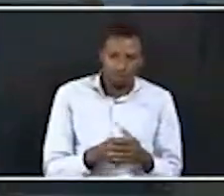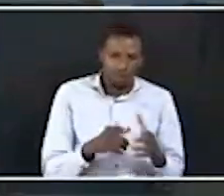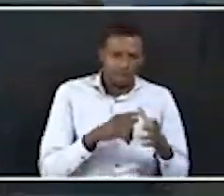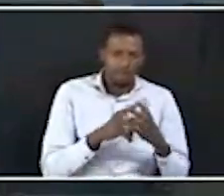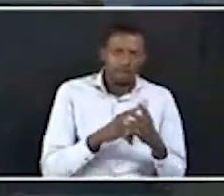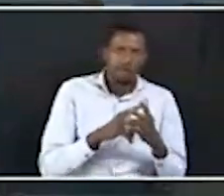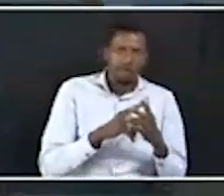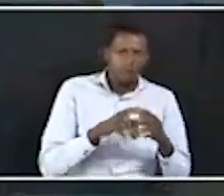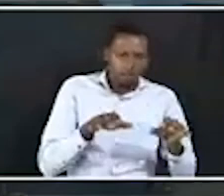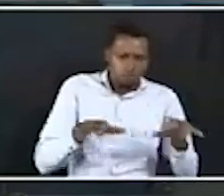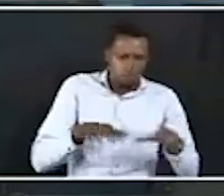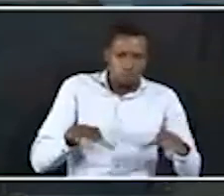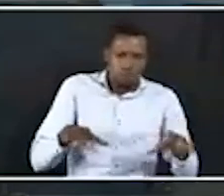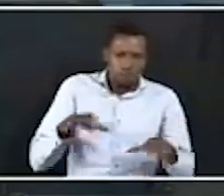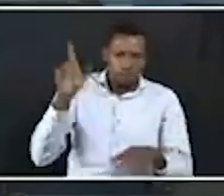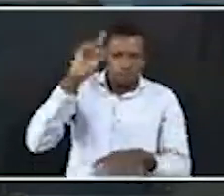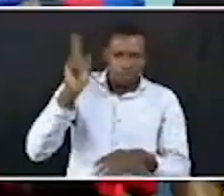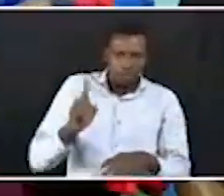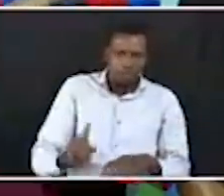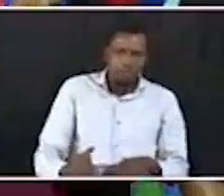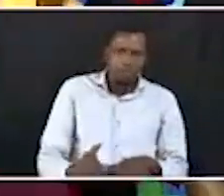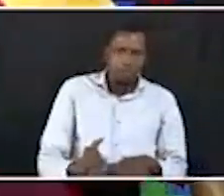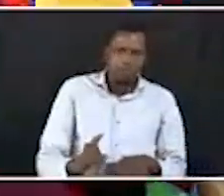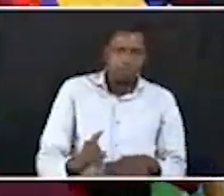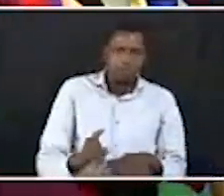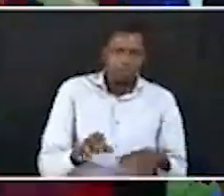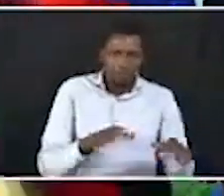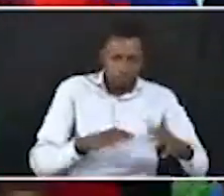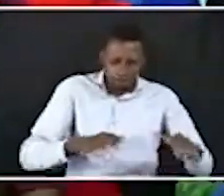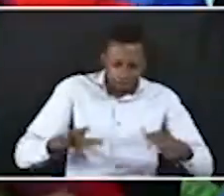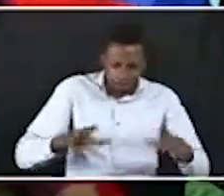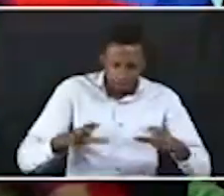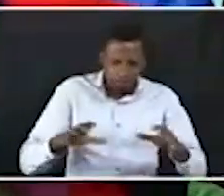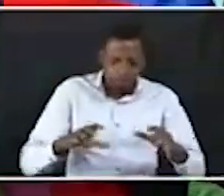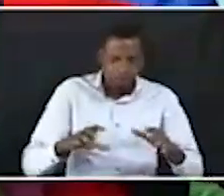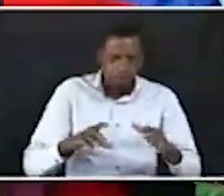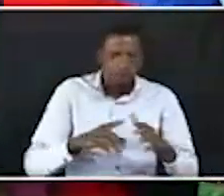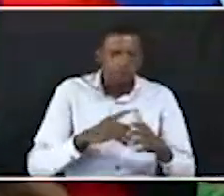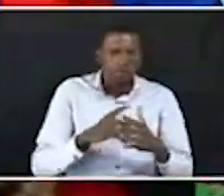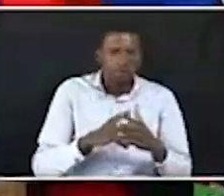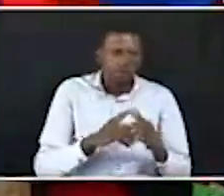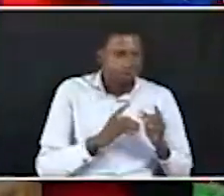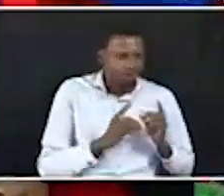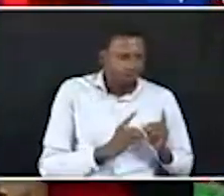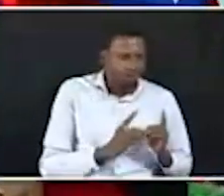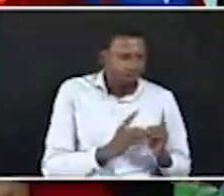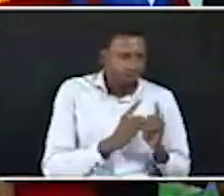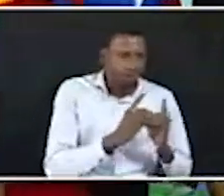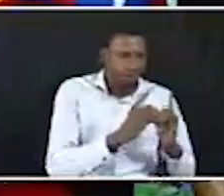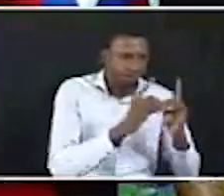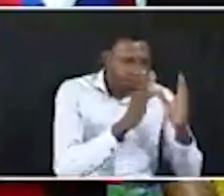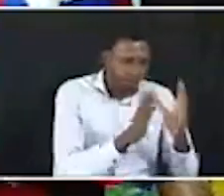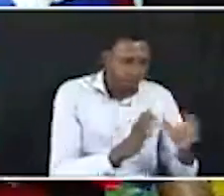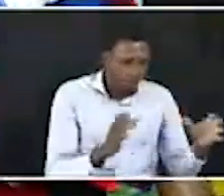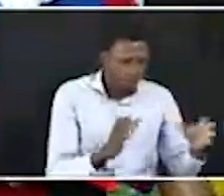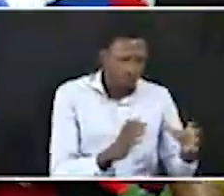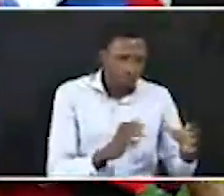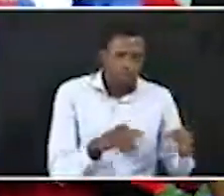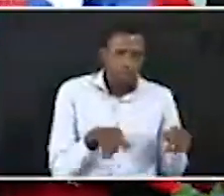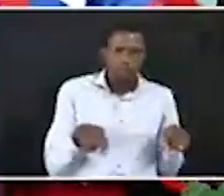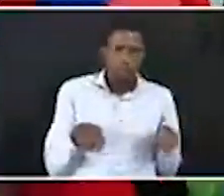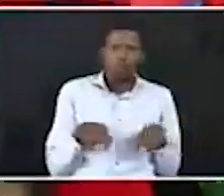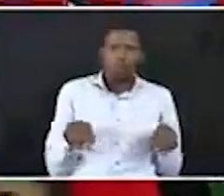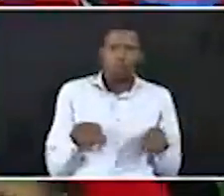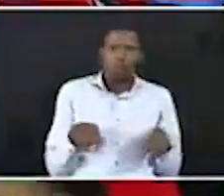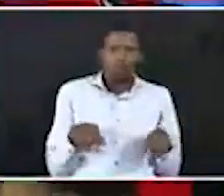thunder. And there was lightning. And the disciples were scared. And all this time, what was